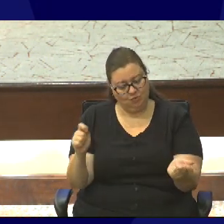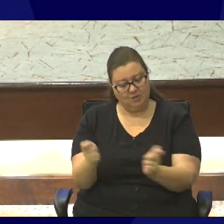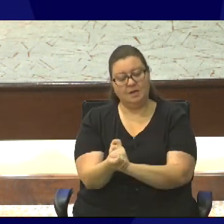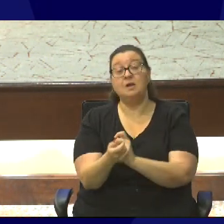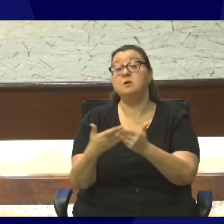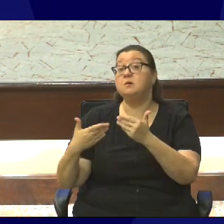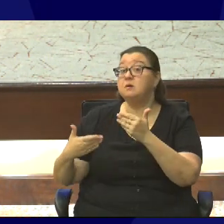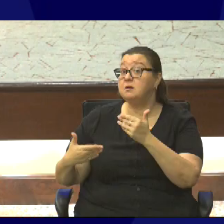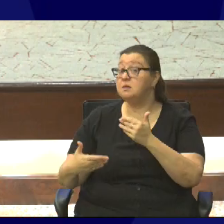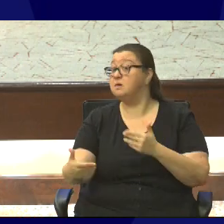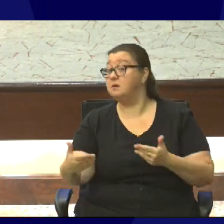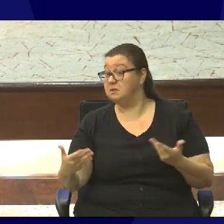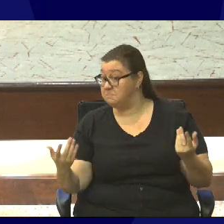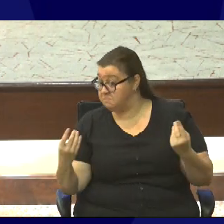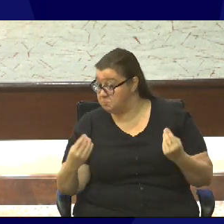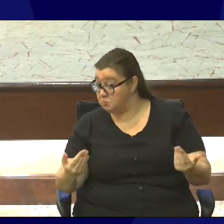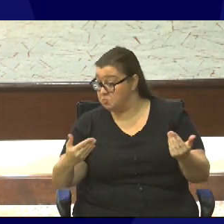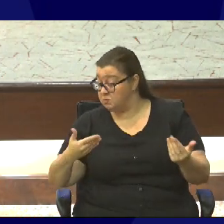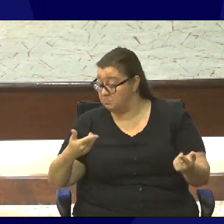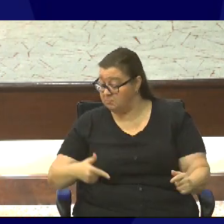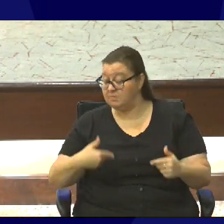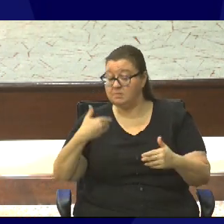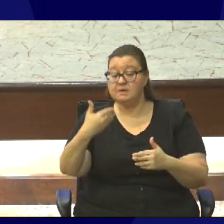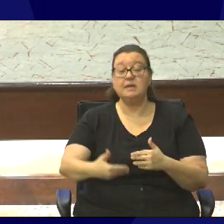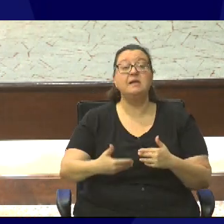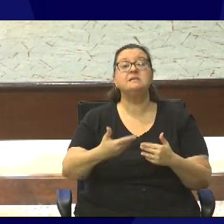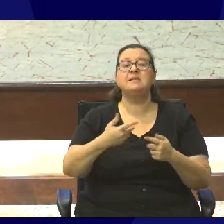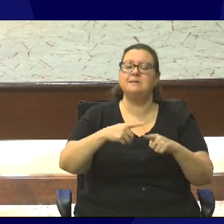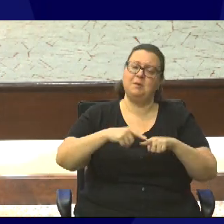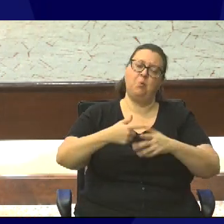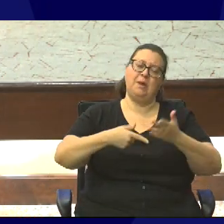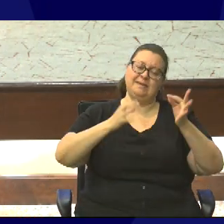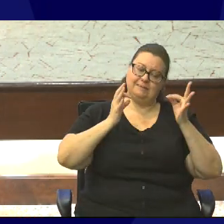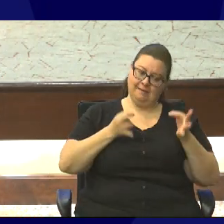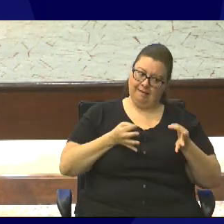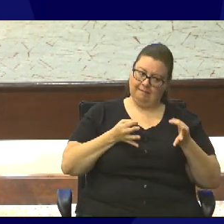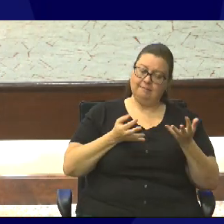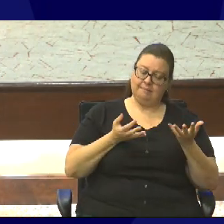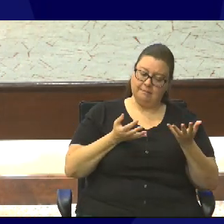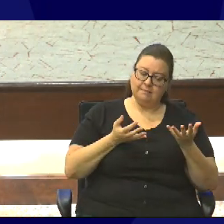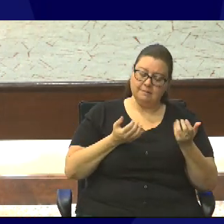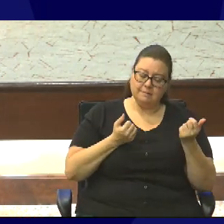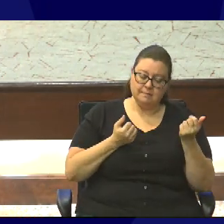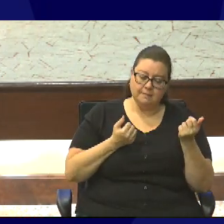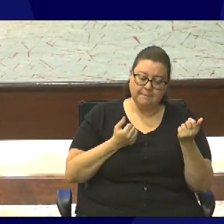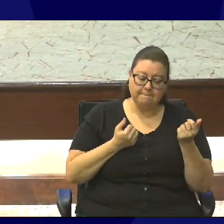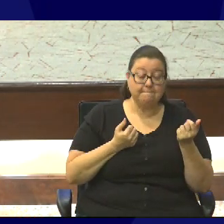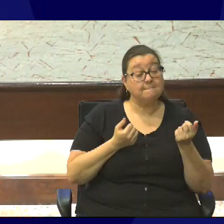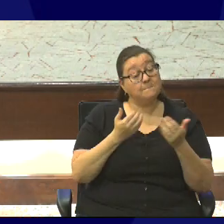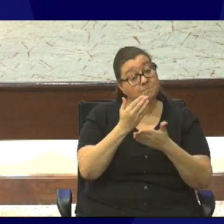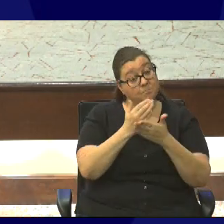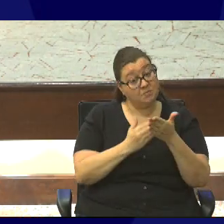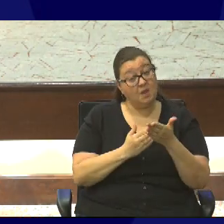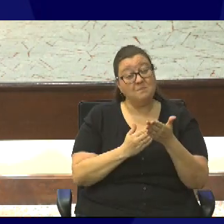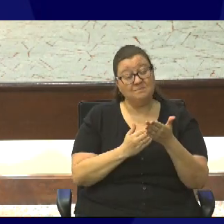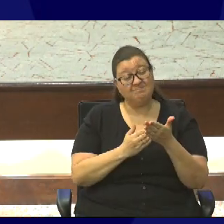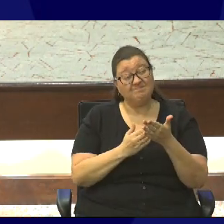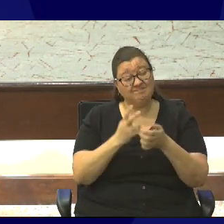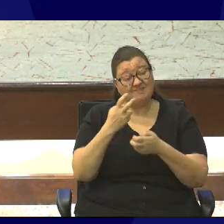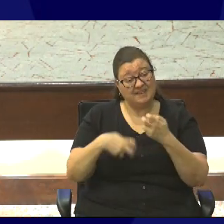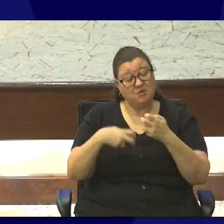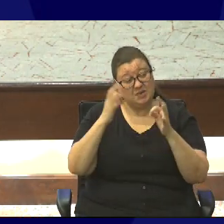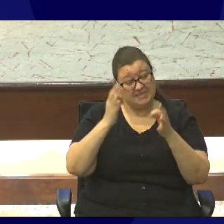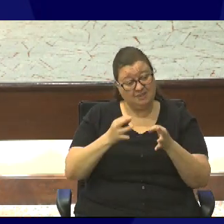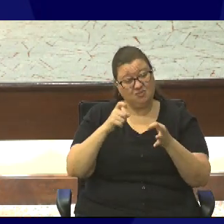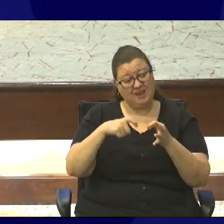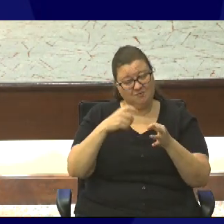Moving forward, depending upon what path the city may decide to go down, there are some difficult decisions to be